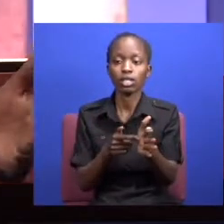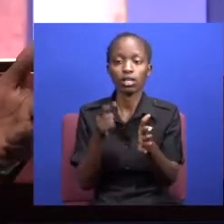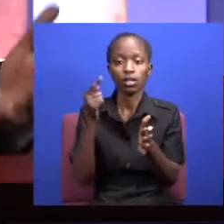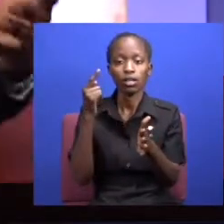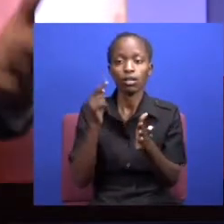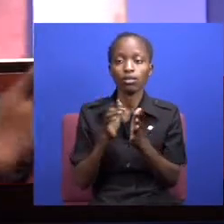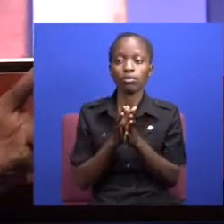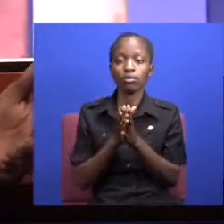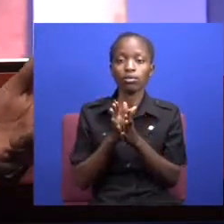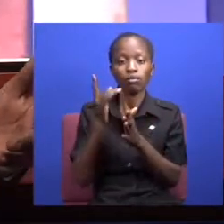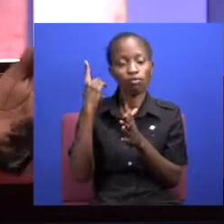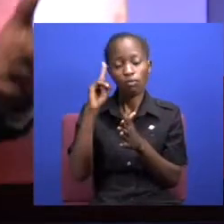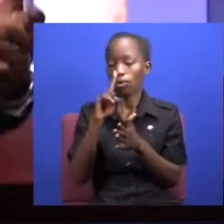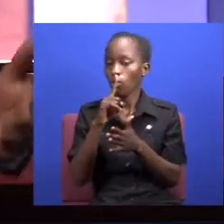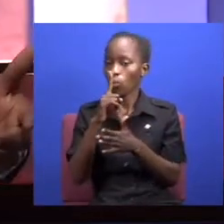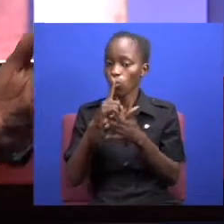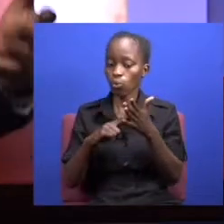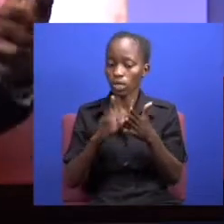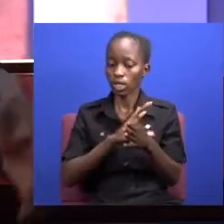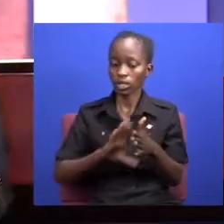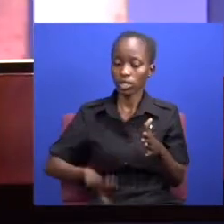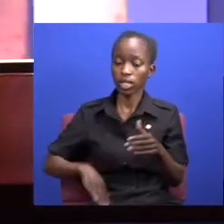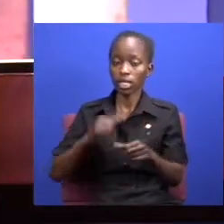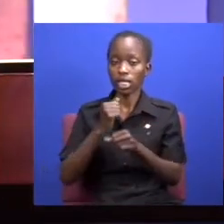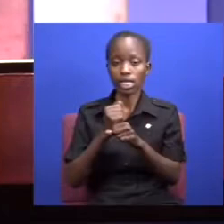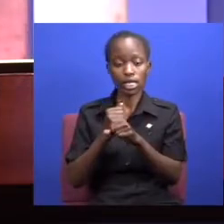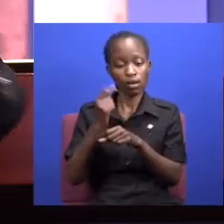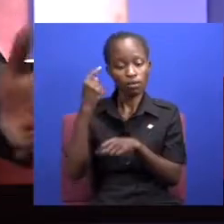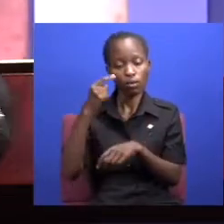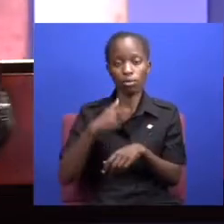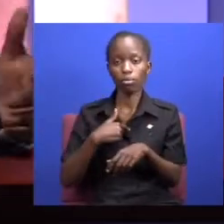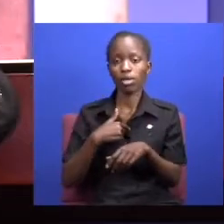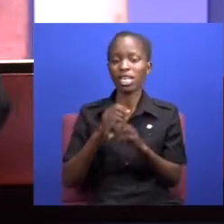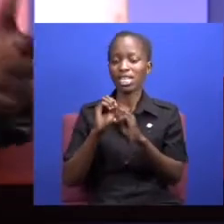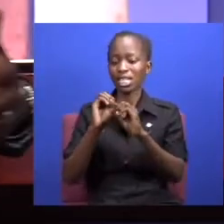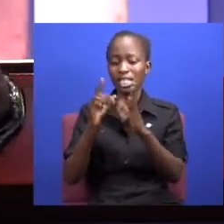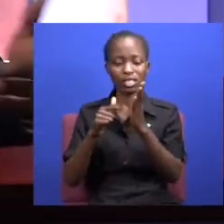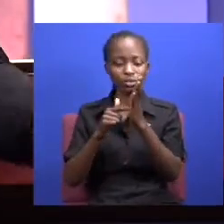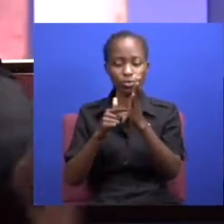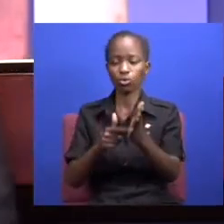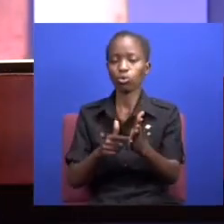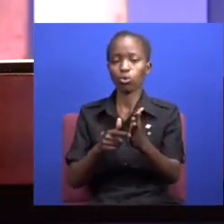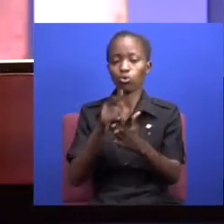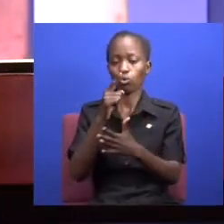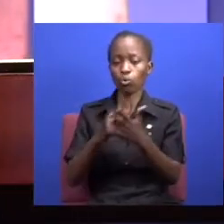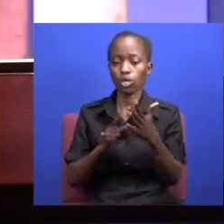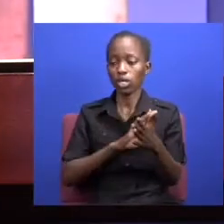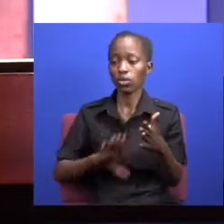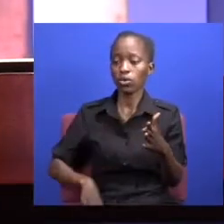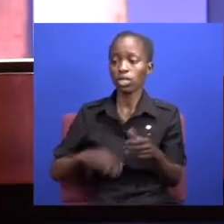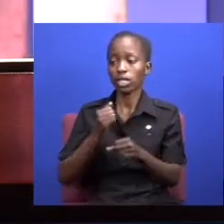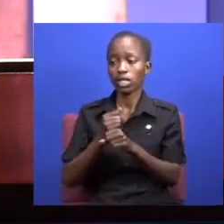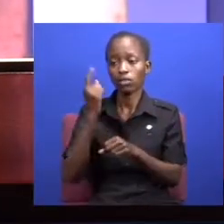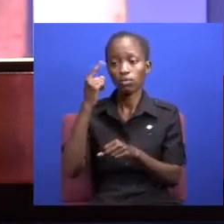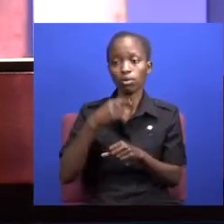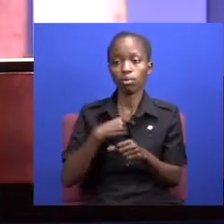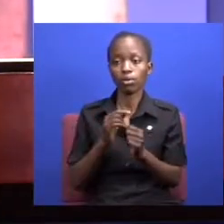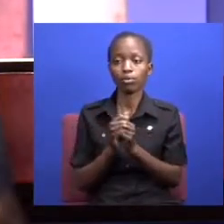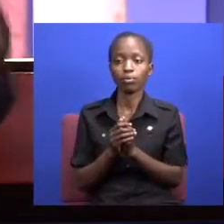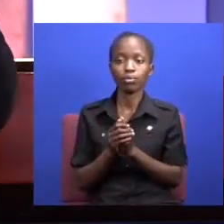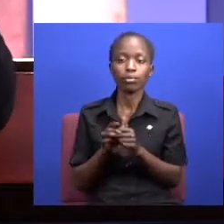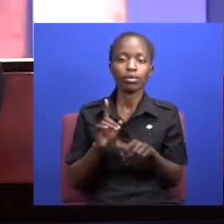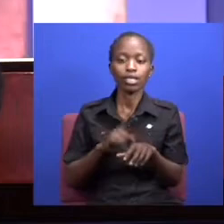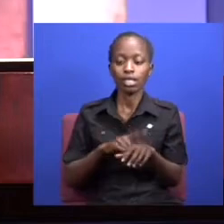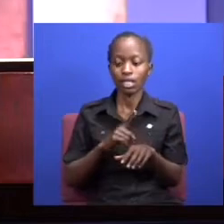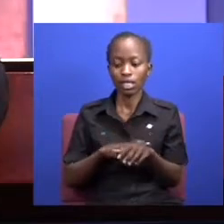for all that Christ has done for me. Nothing to show for all that Christ has done for me. And